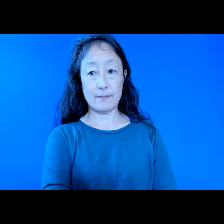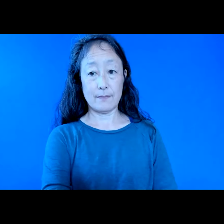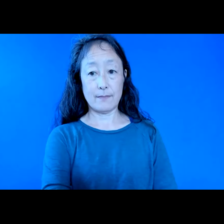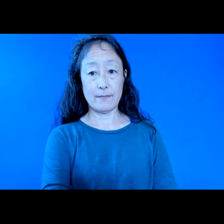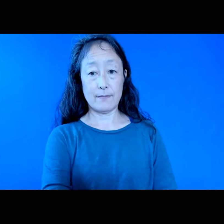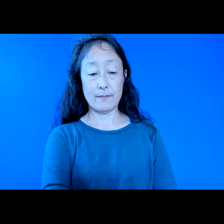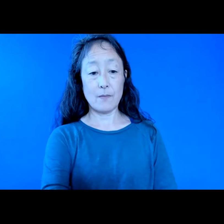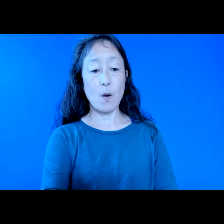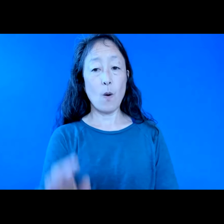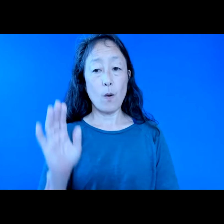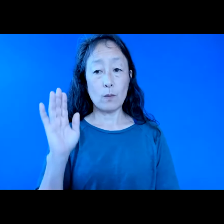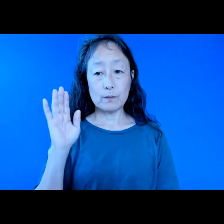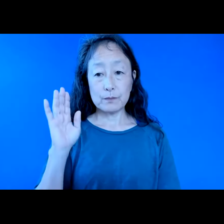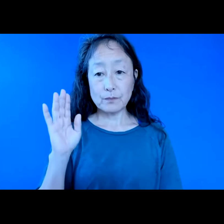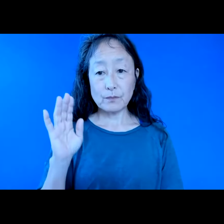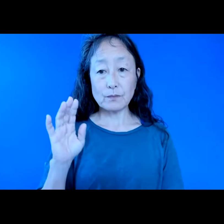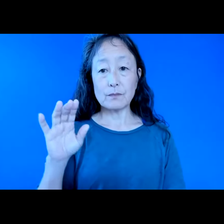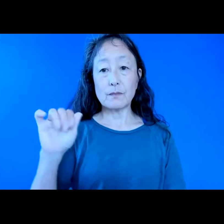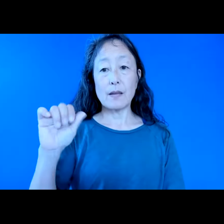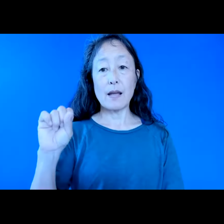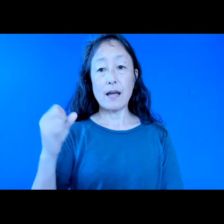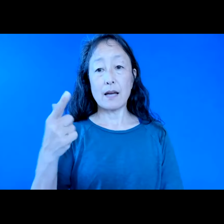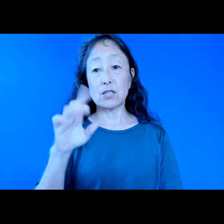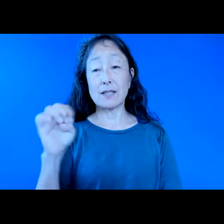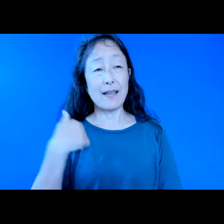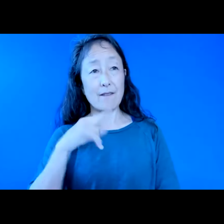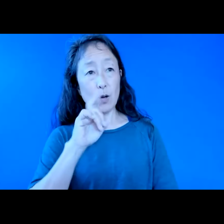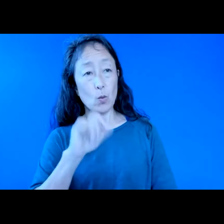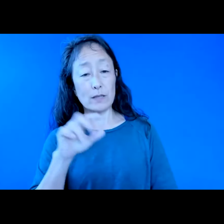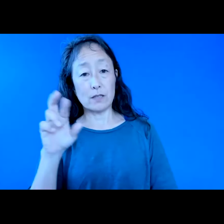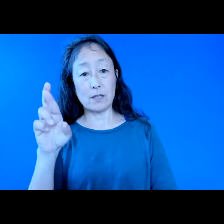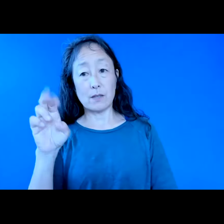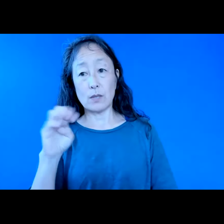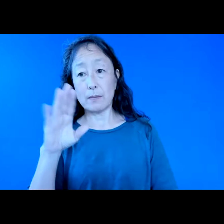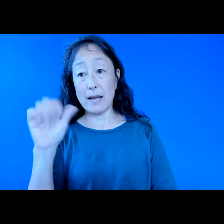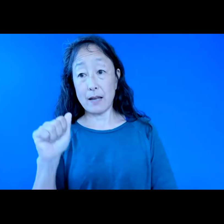I have a question, Rebecca. Hi, Ashley. Go for it.